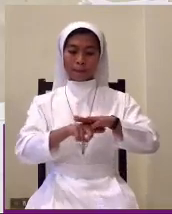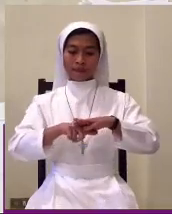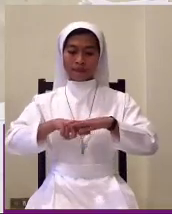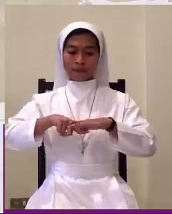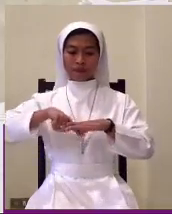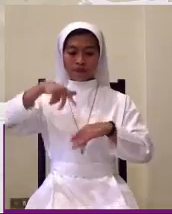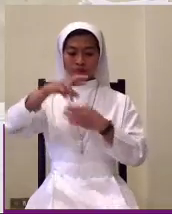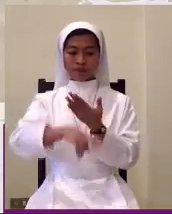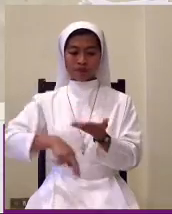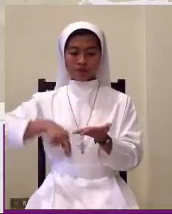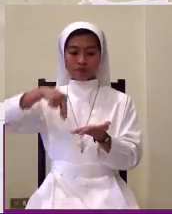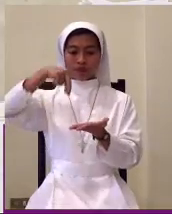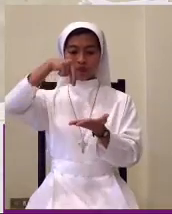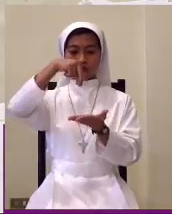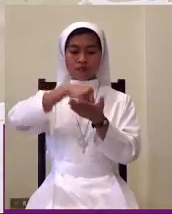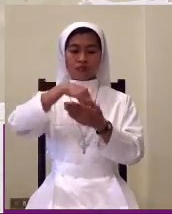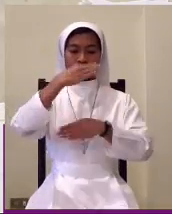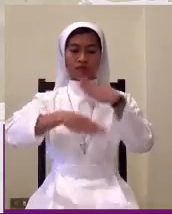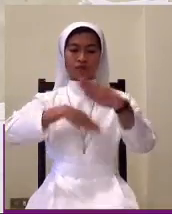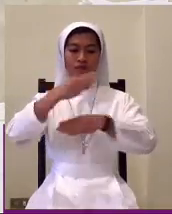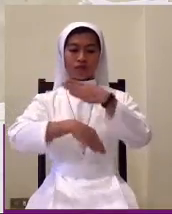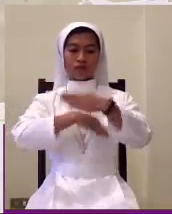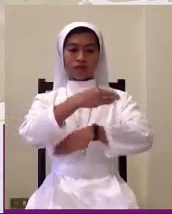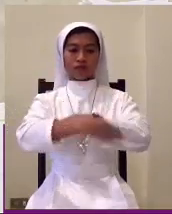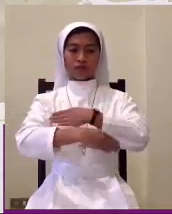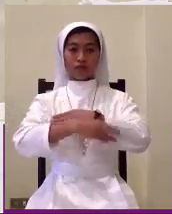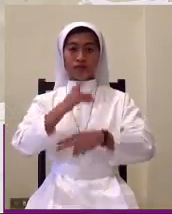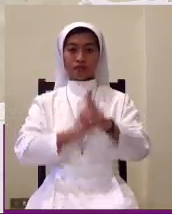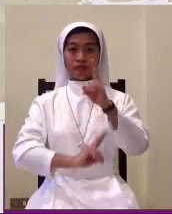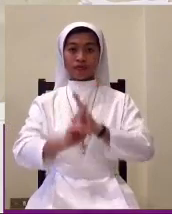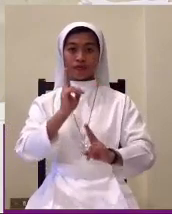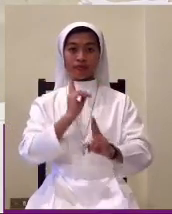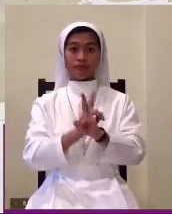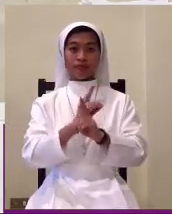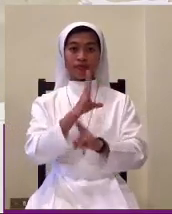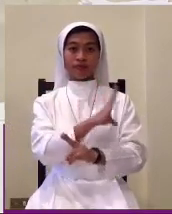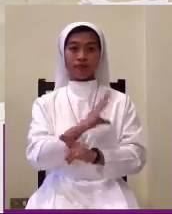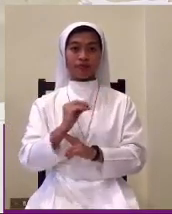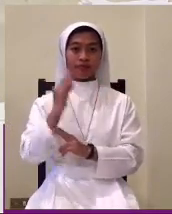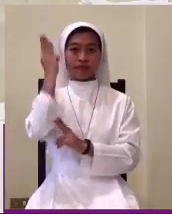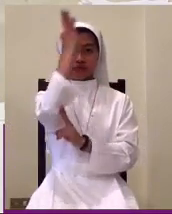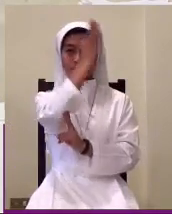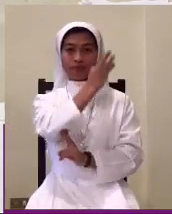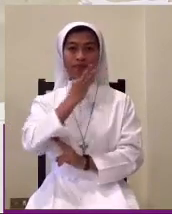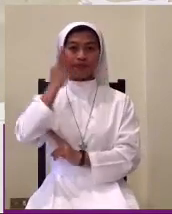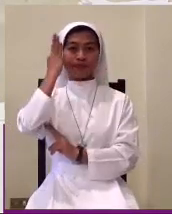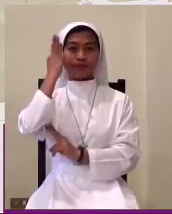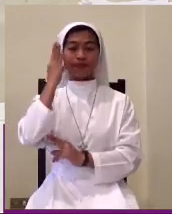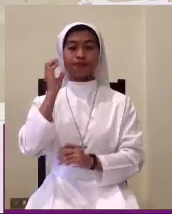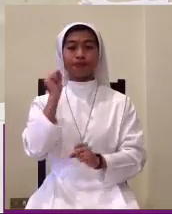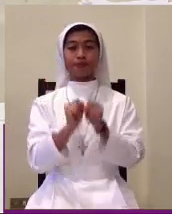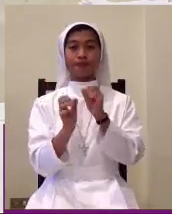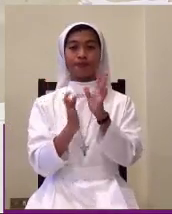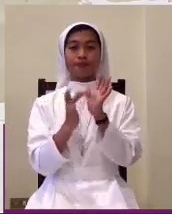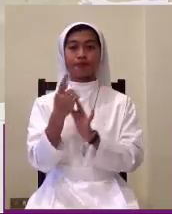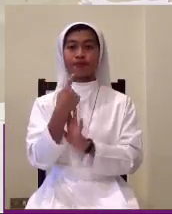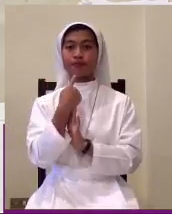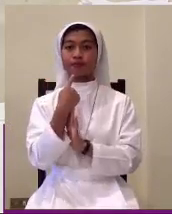and foot with burial bands, and his face was wrapped in a cloth. So Jesus said to